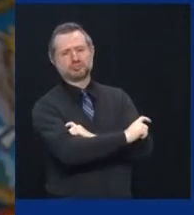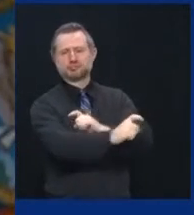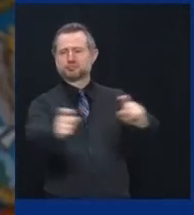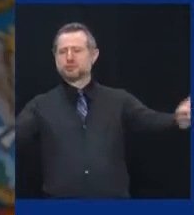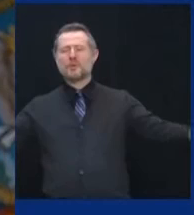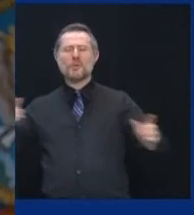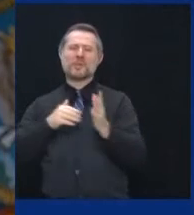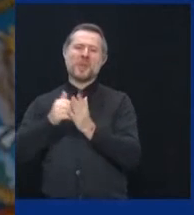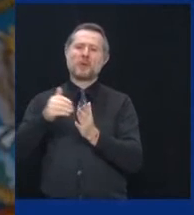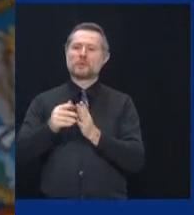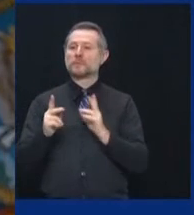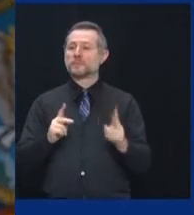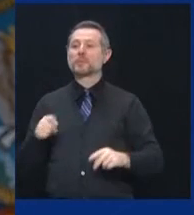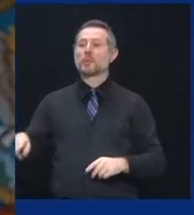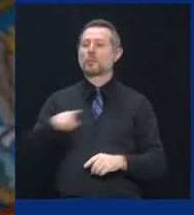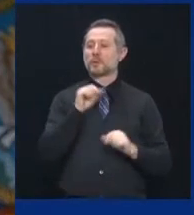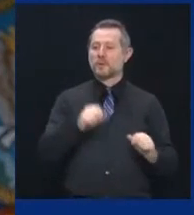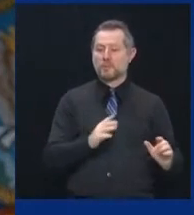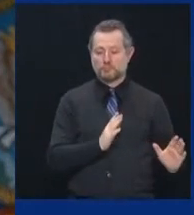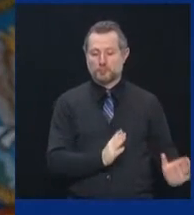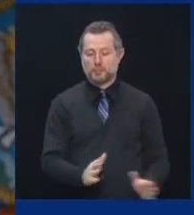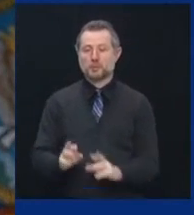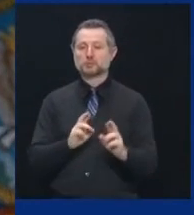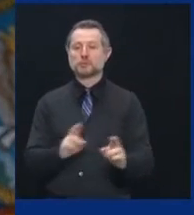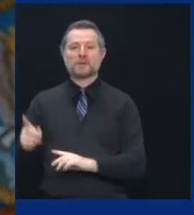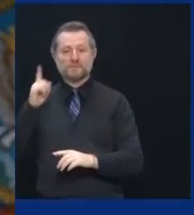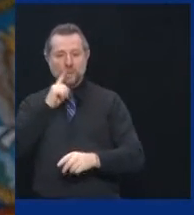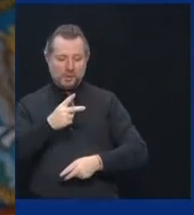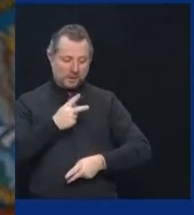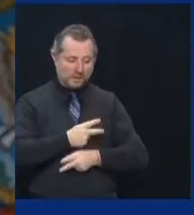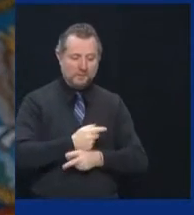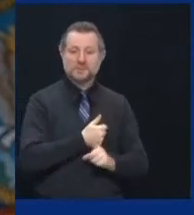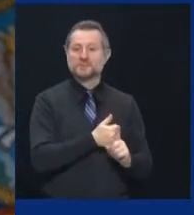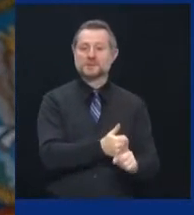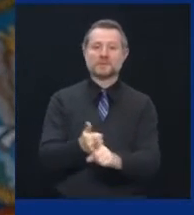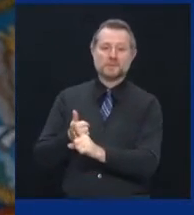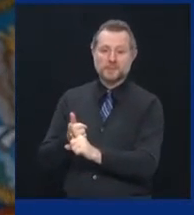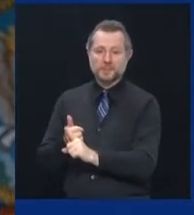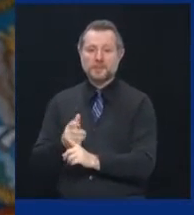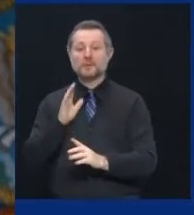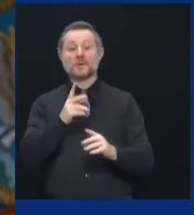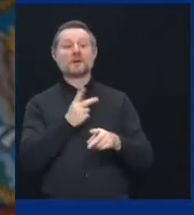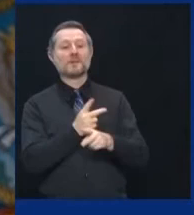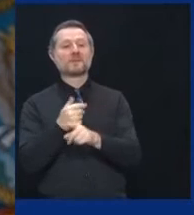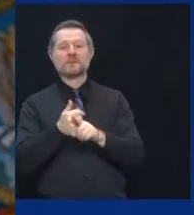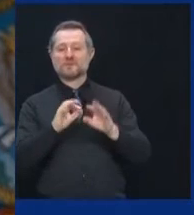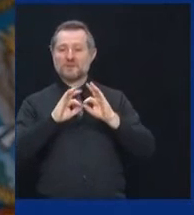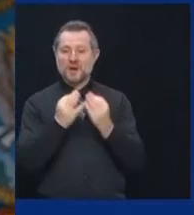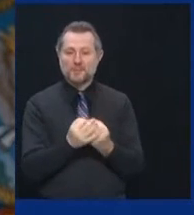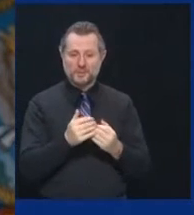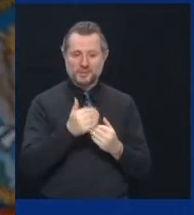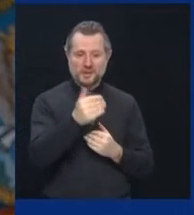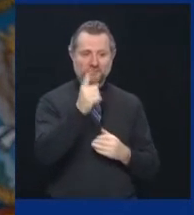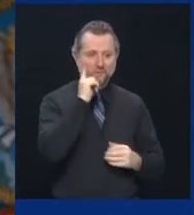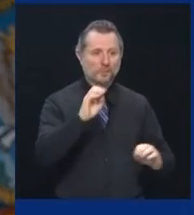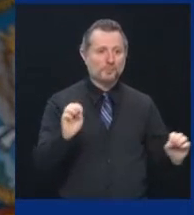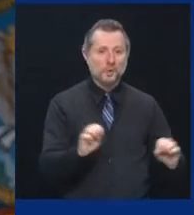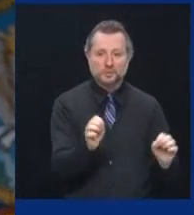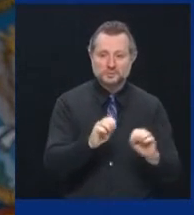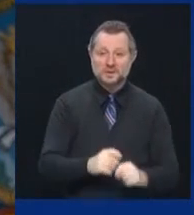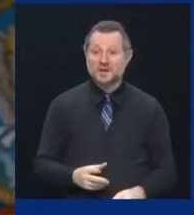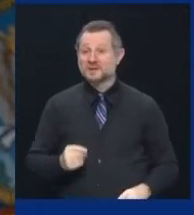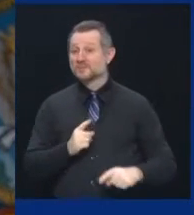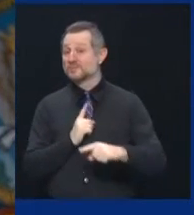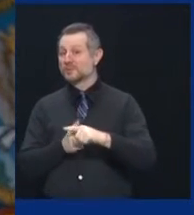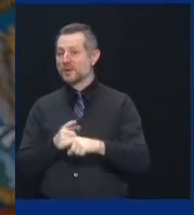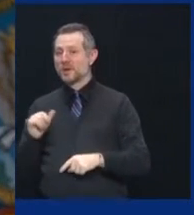be better prepared to help themselves, their families, their co-workers, and will be trained and ready to volunteer